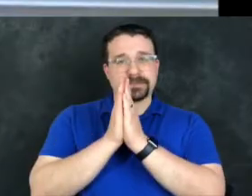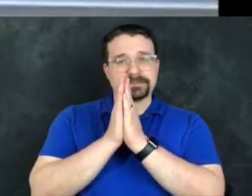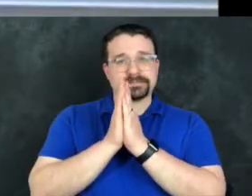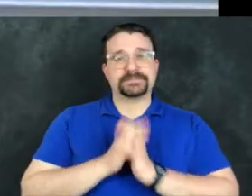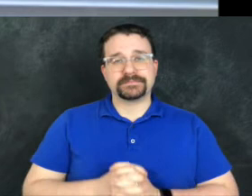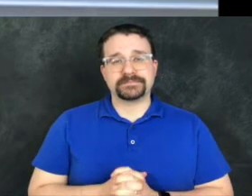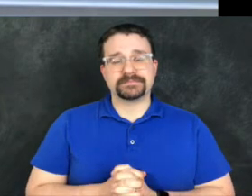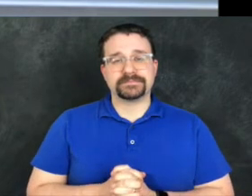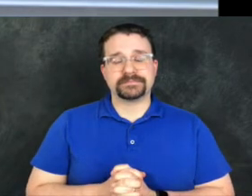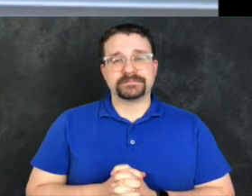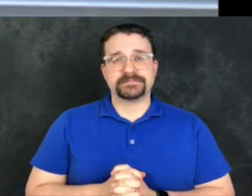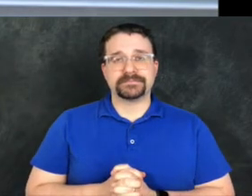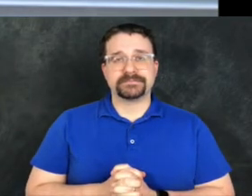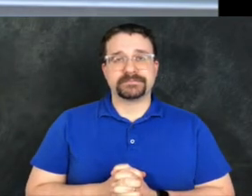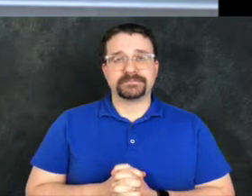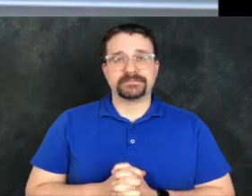Let us pray.